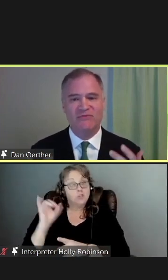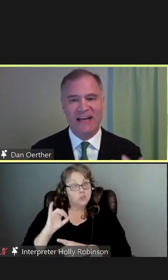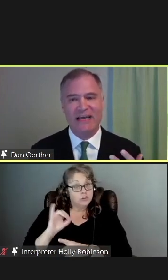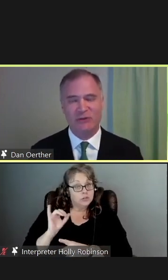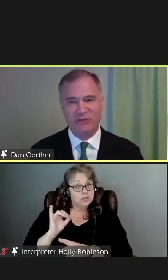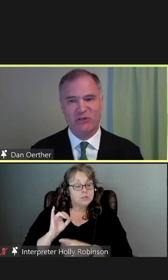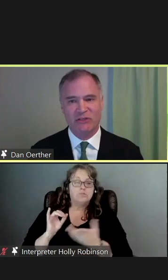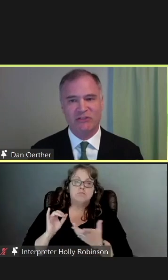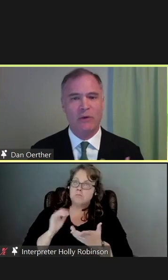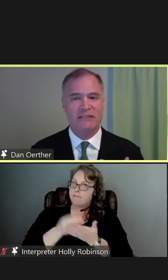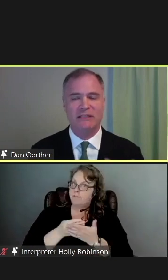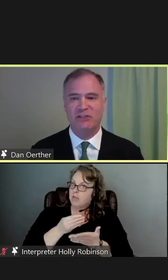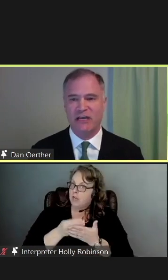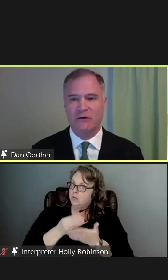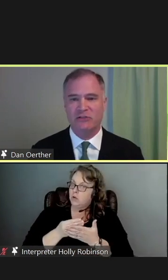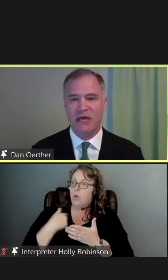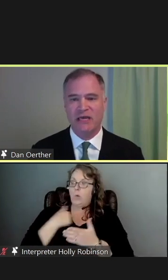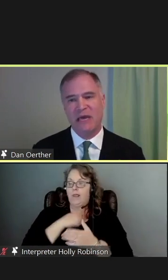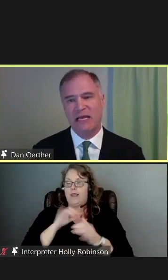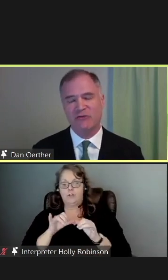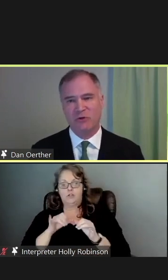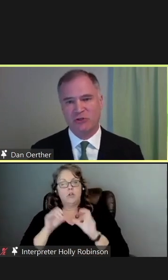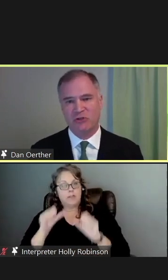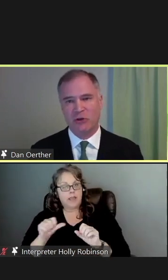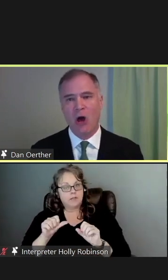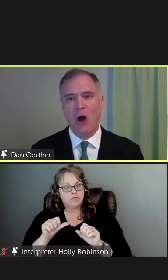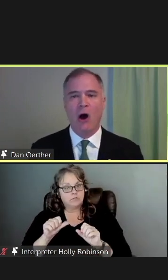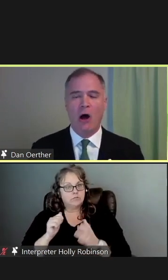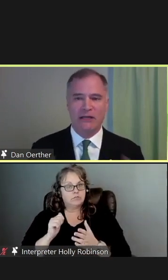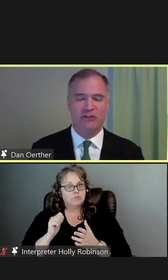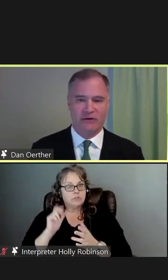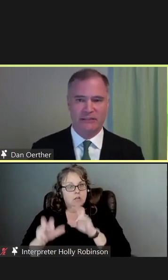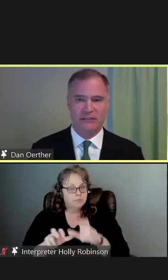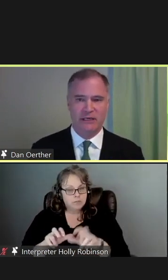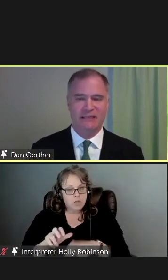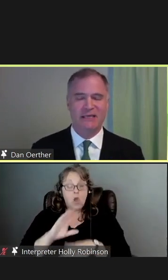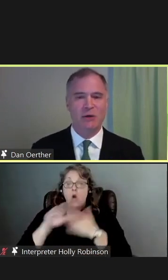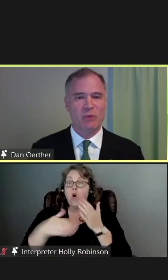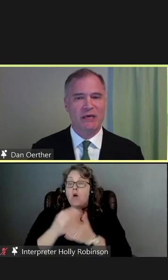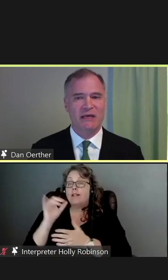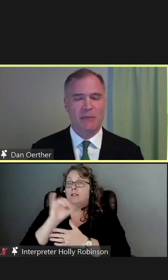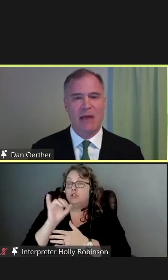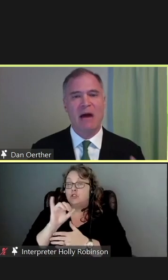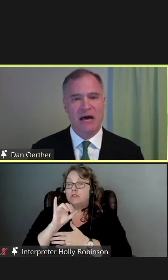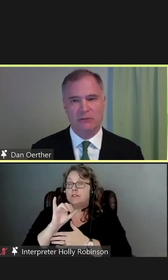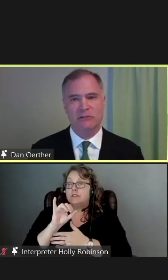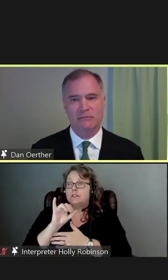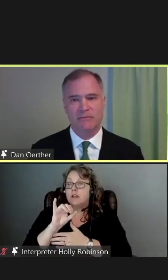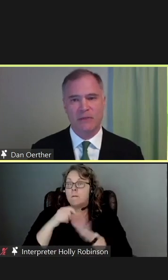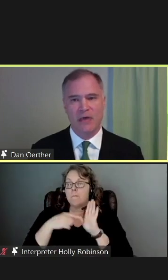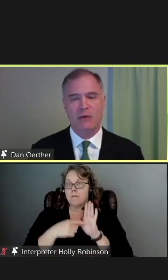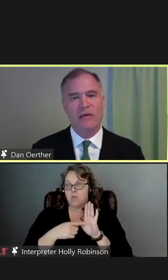those financial instruments that we as engineers can make contributions to. All insurance is underpinned by